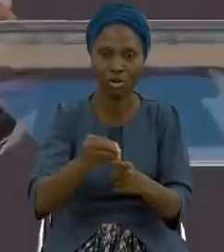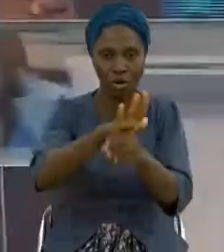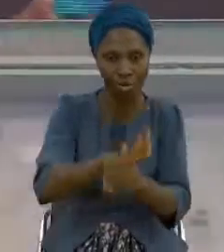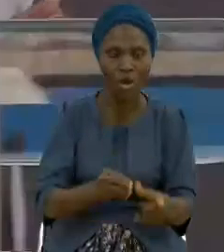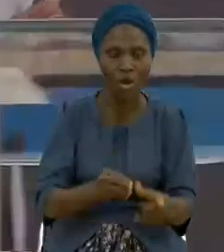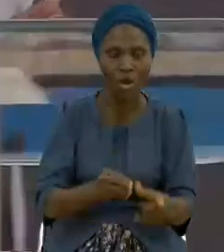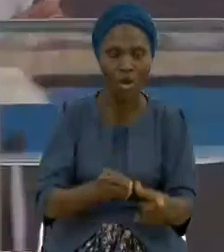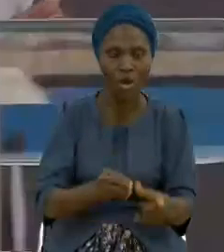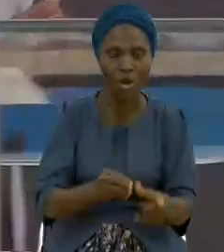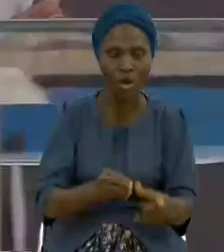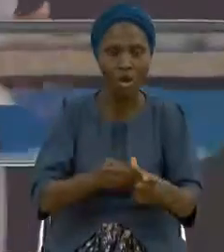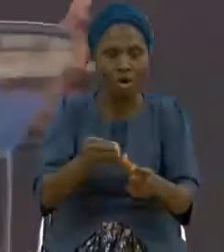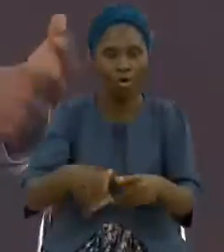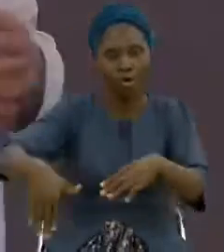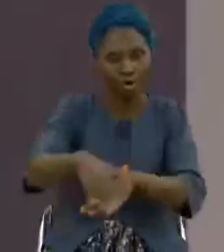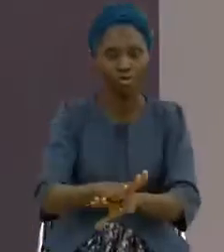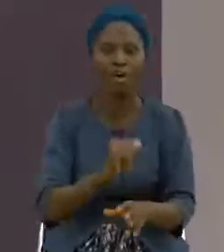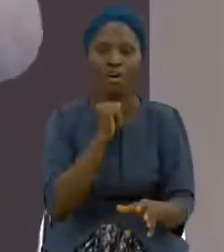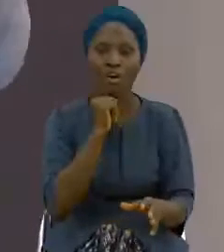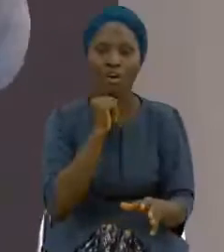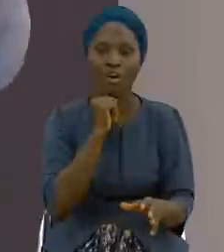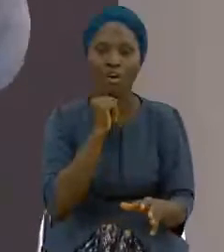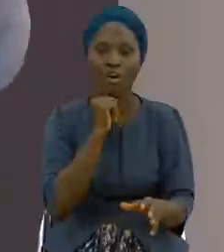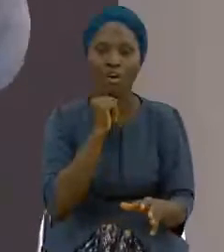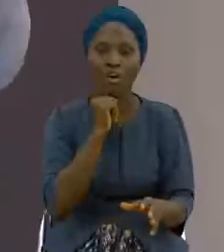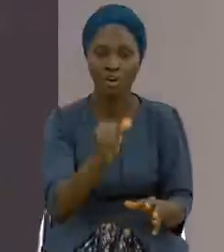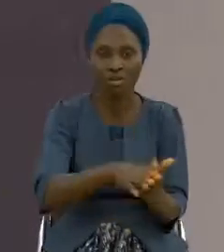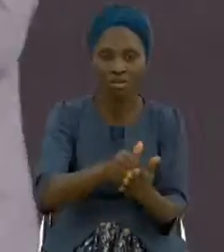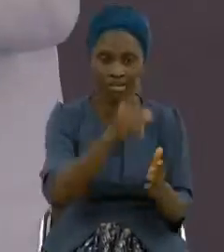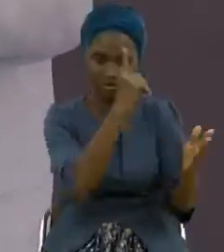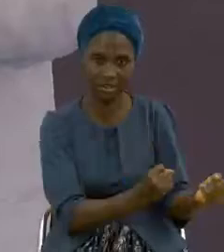Unrelenting faith. That's how we have